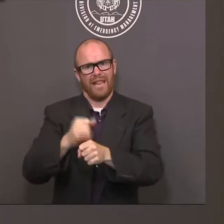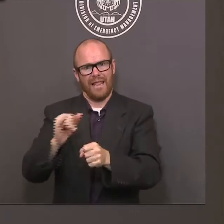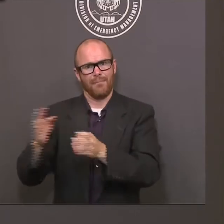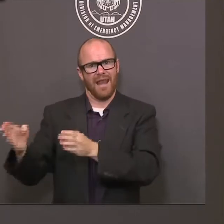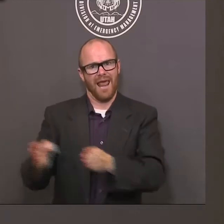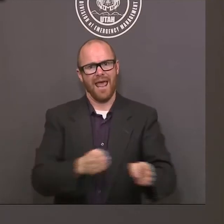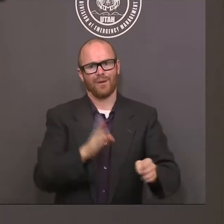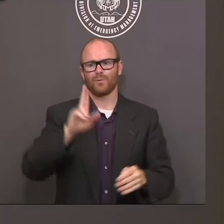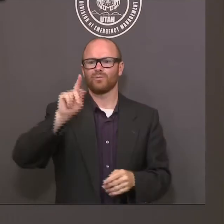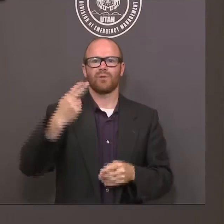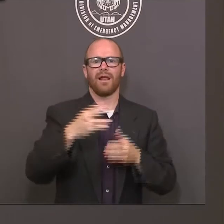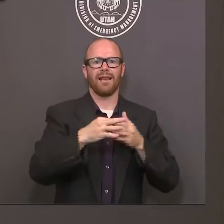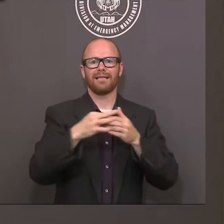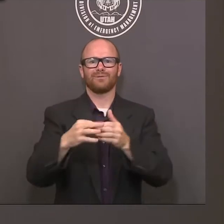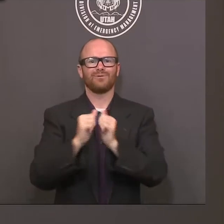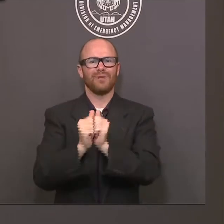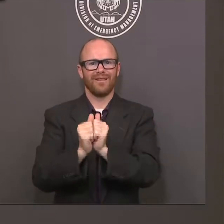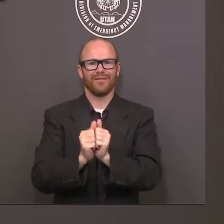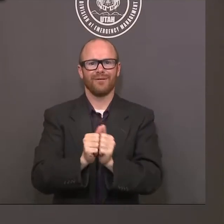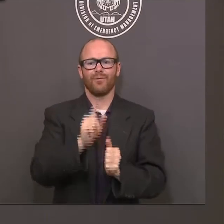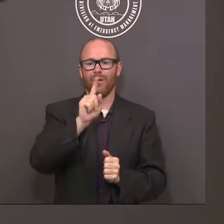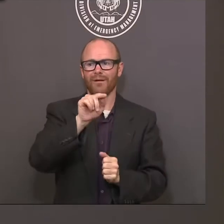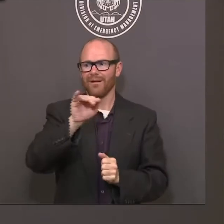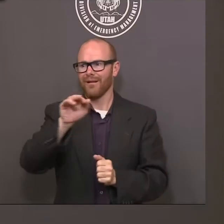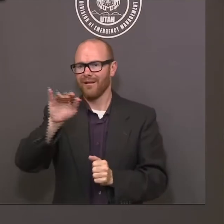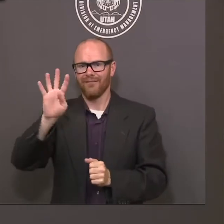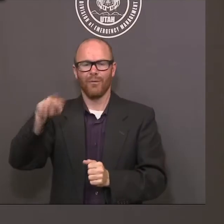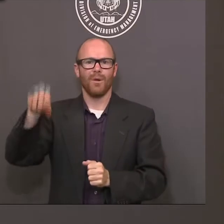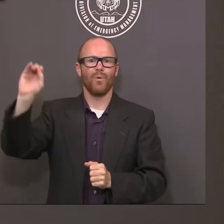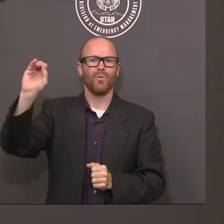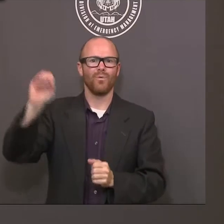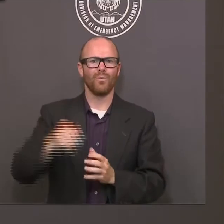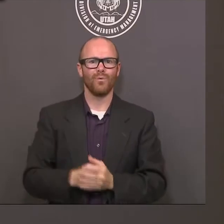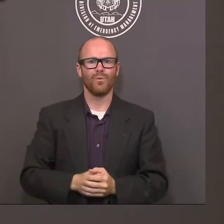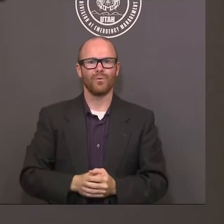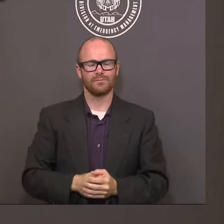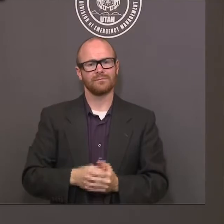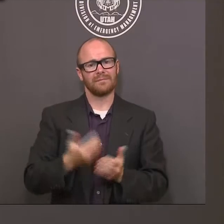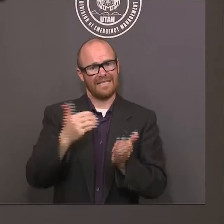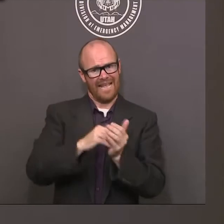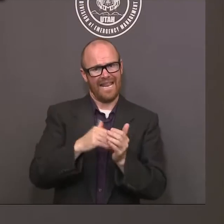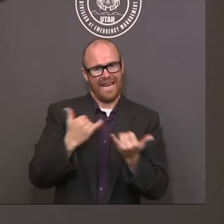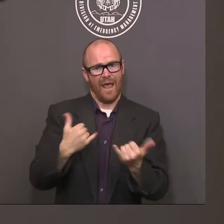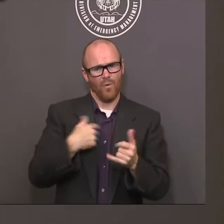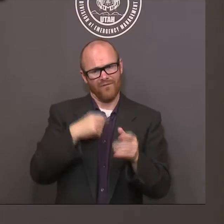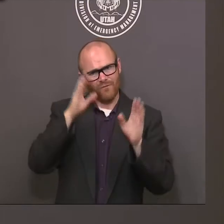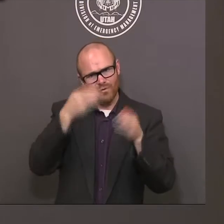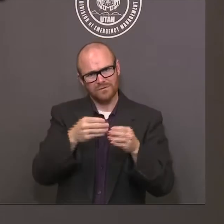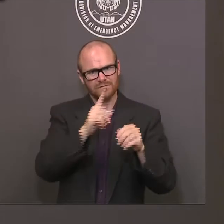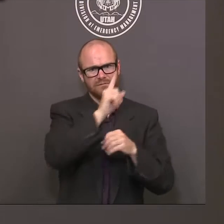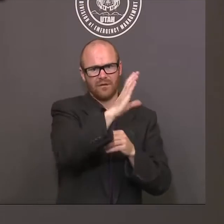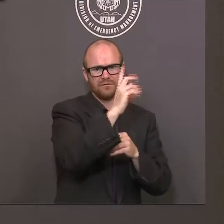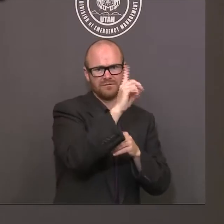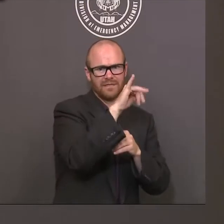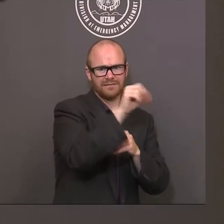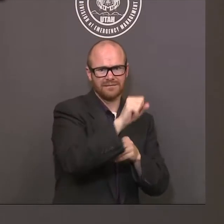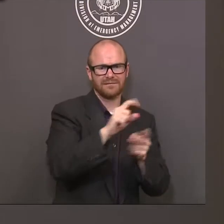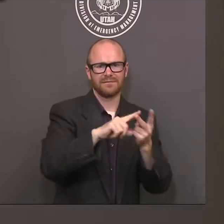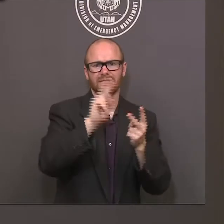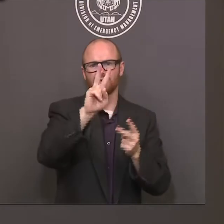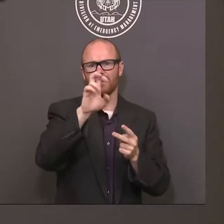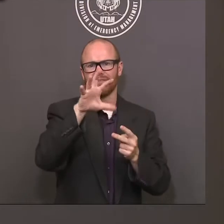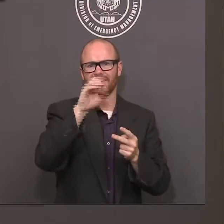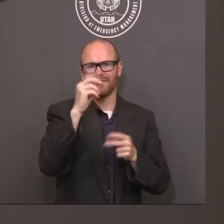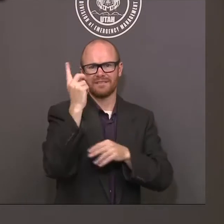can go to work and get out of this challenge. Again, 100 days, 250 days, 500 days. We're not sitting back